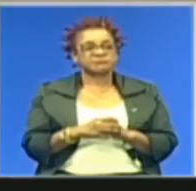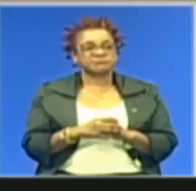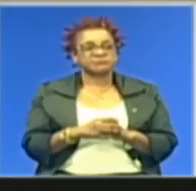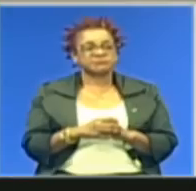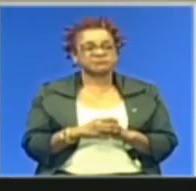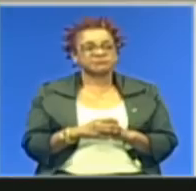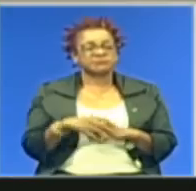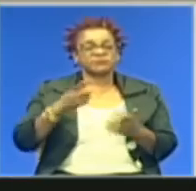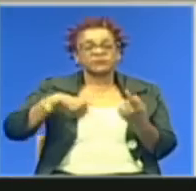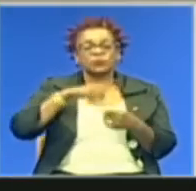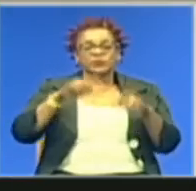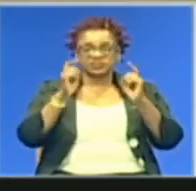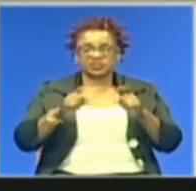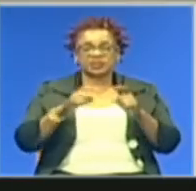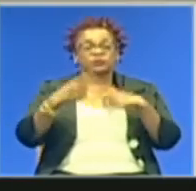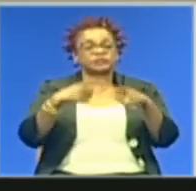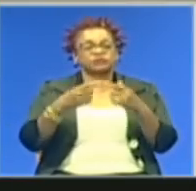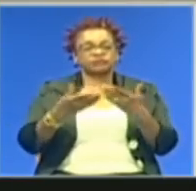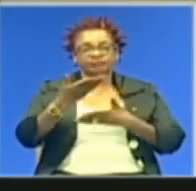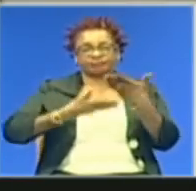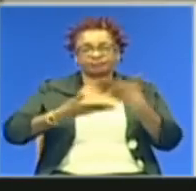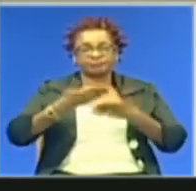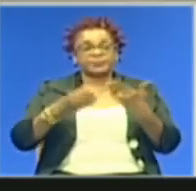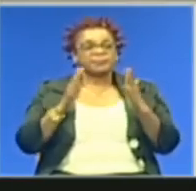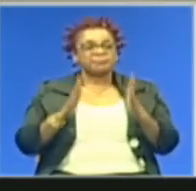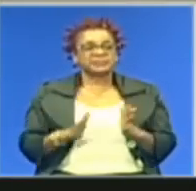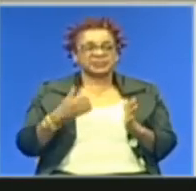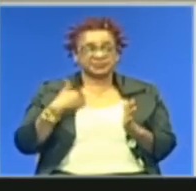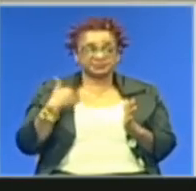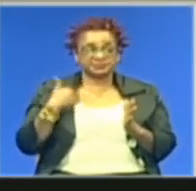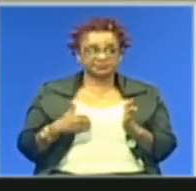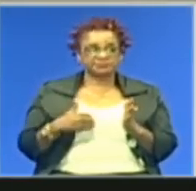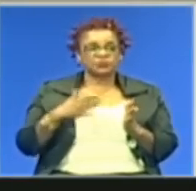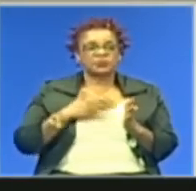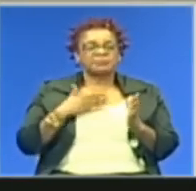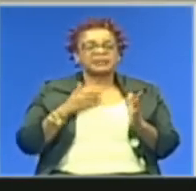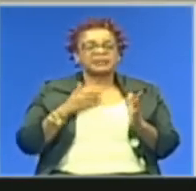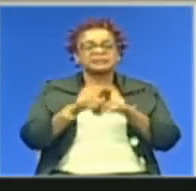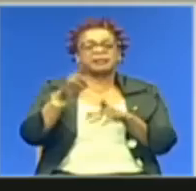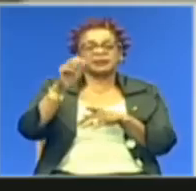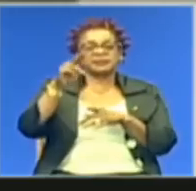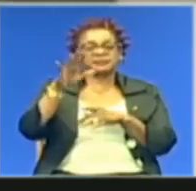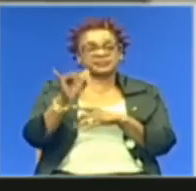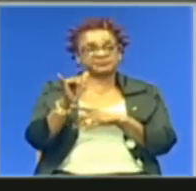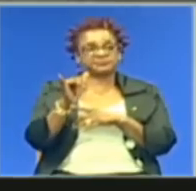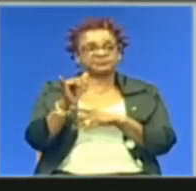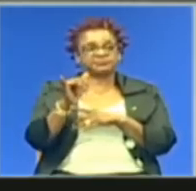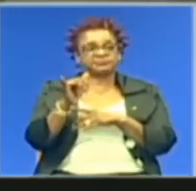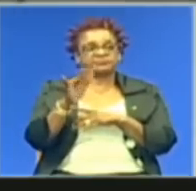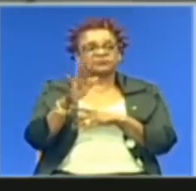We shall continue to engage. Personally, I will continue to engage with my sister Nancy from teacher